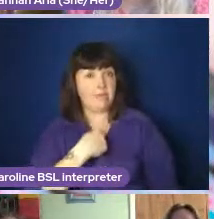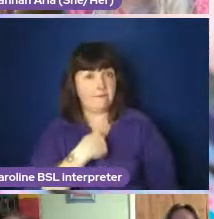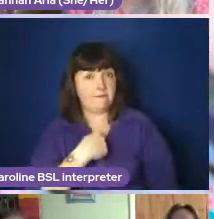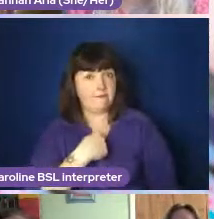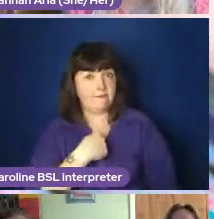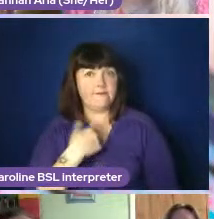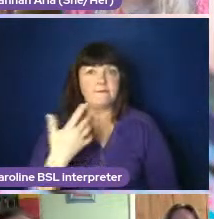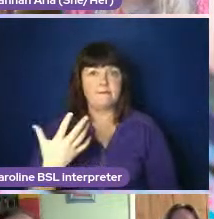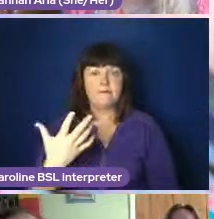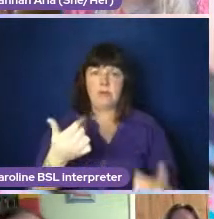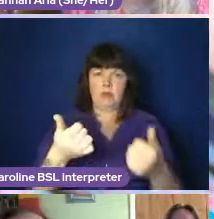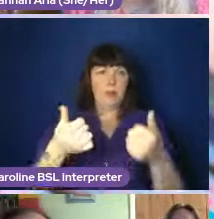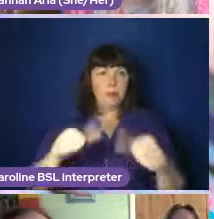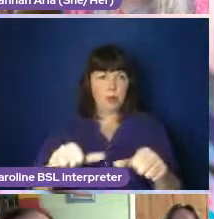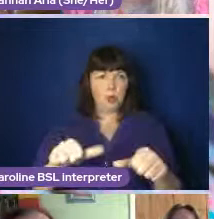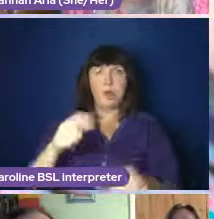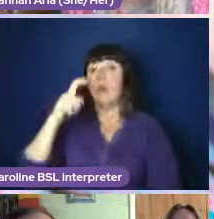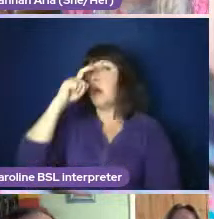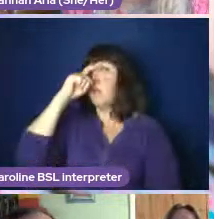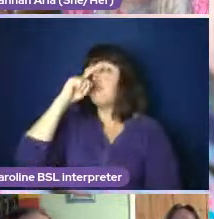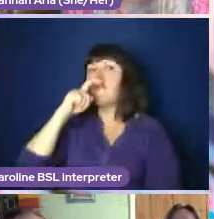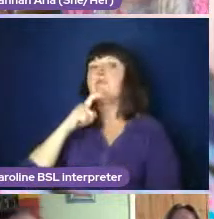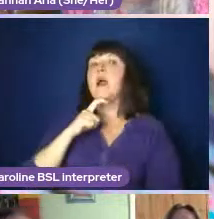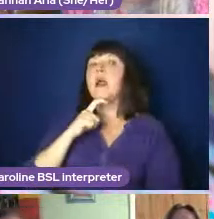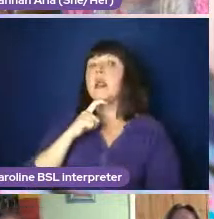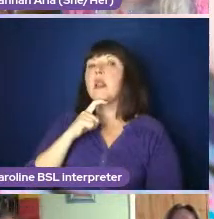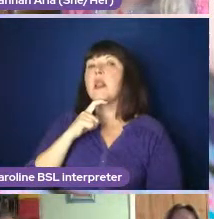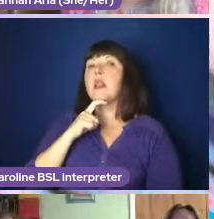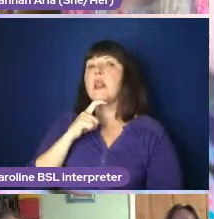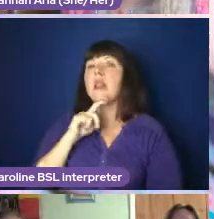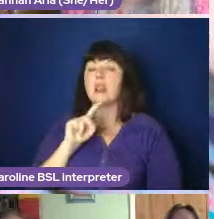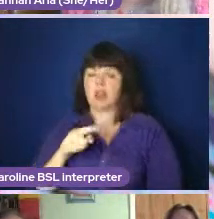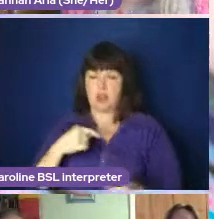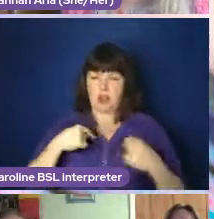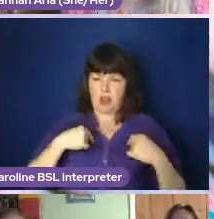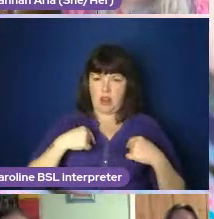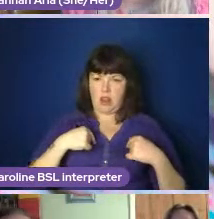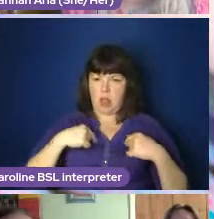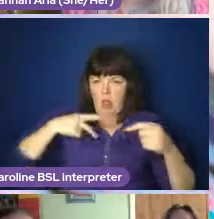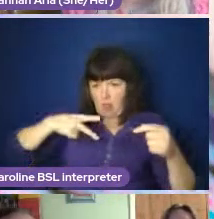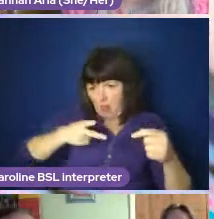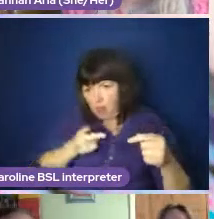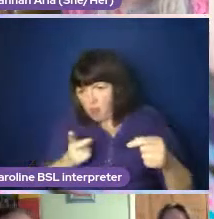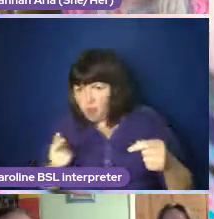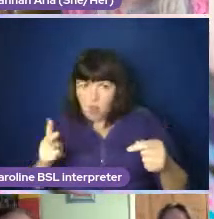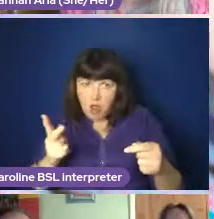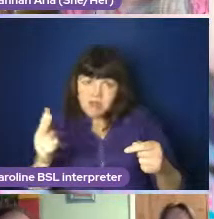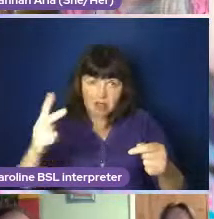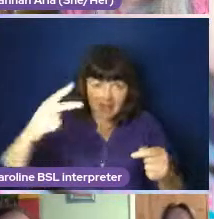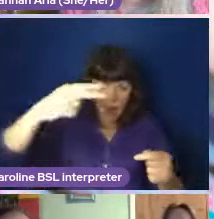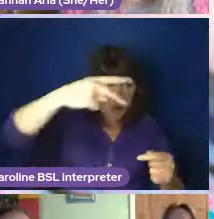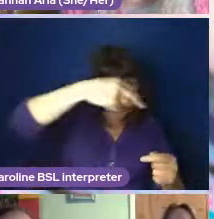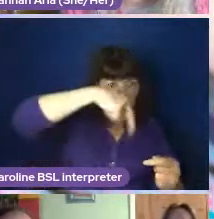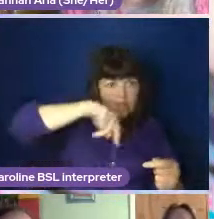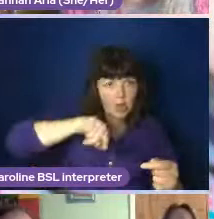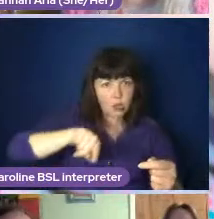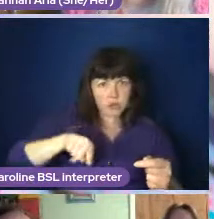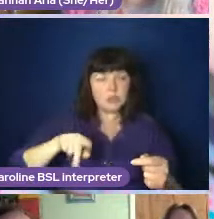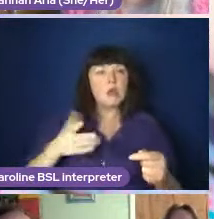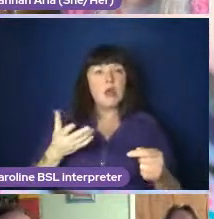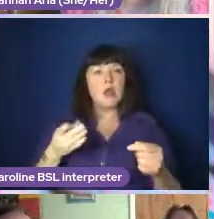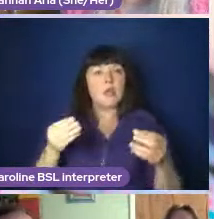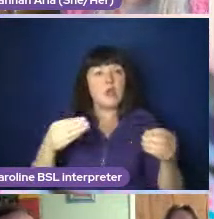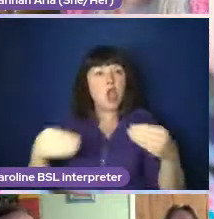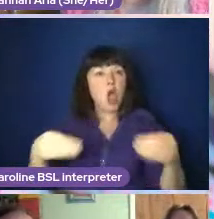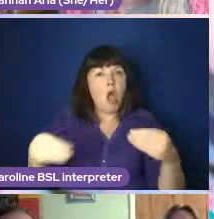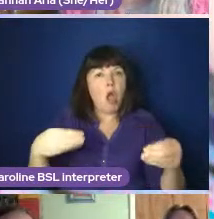the profile, I then cut out the head shape and used the remaining card as a mask,